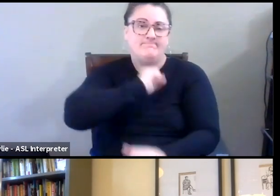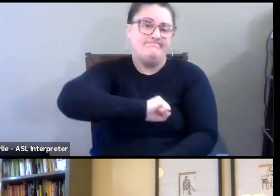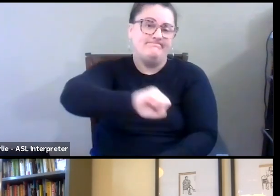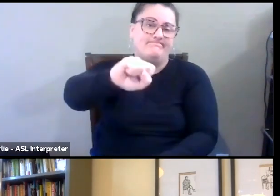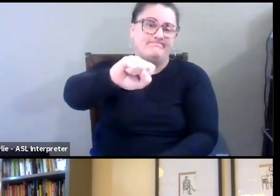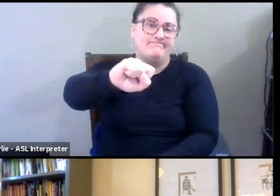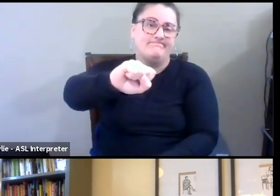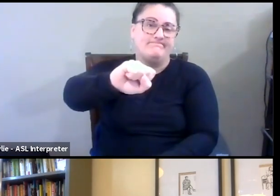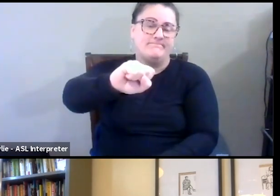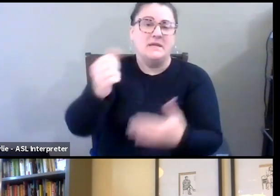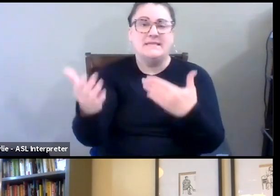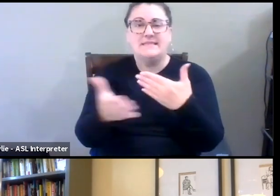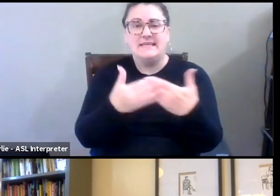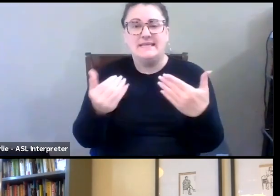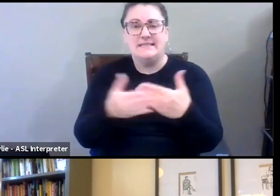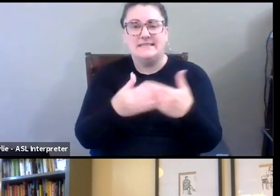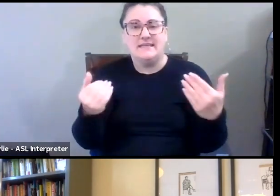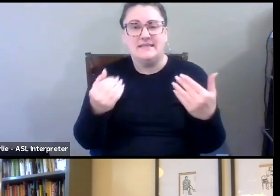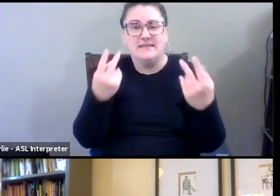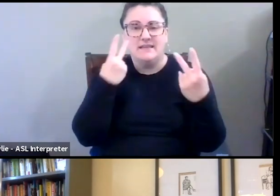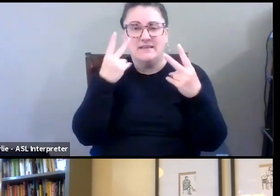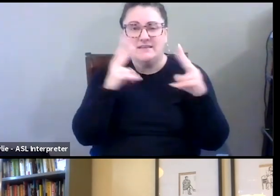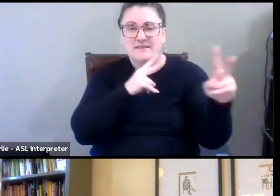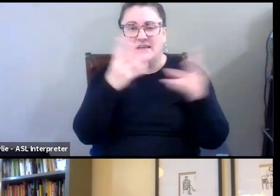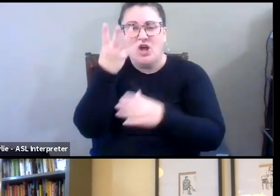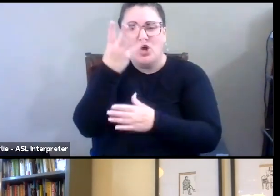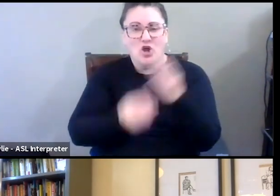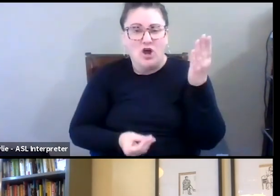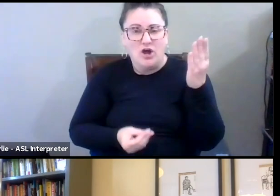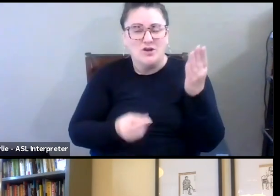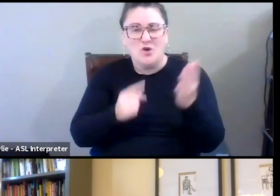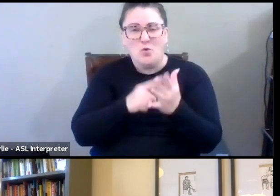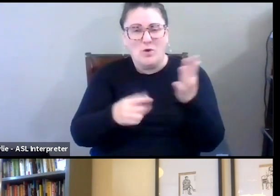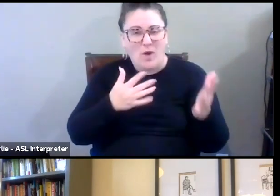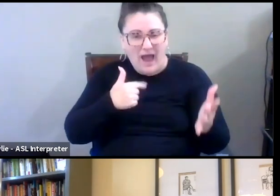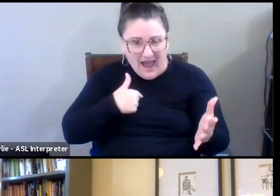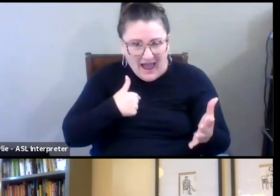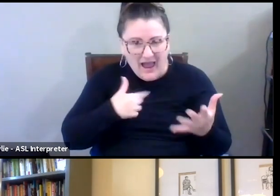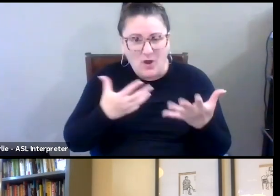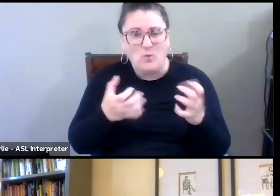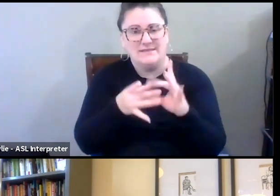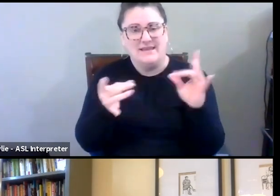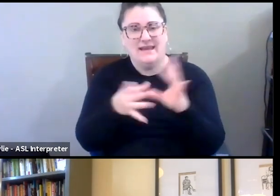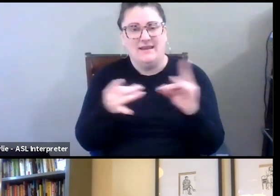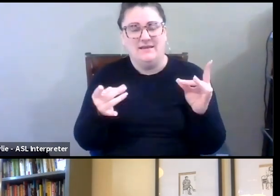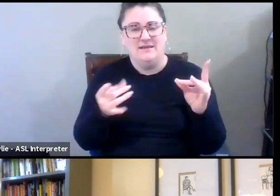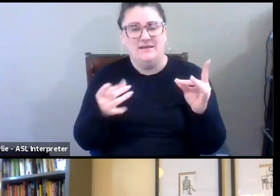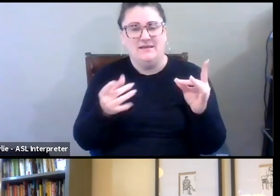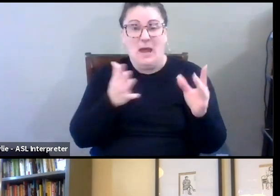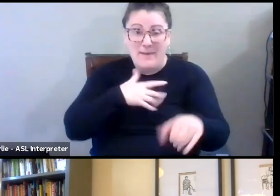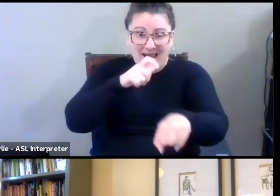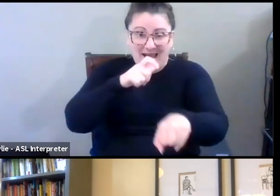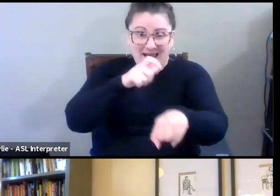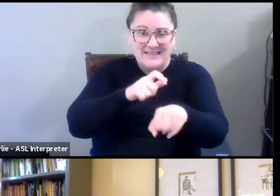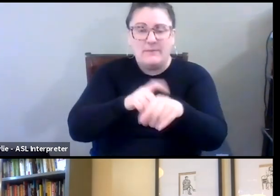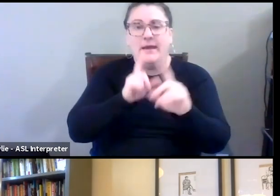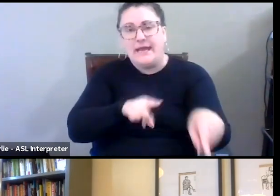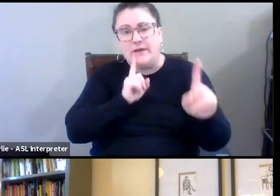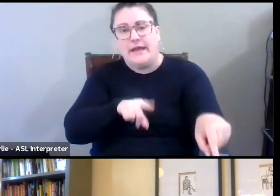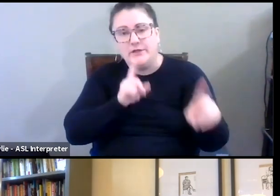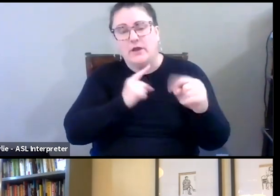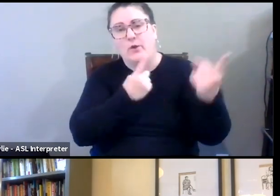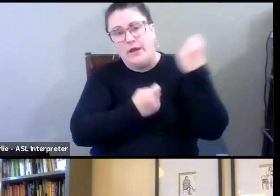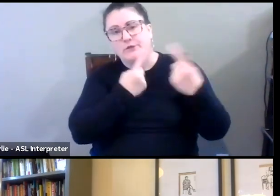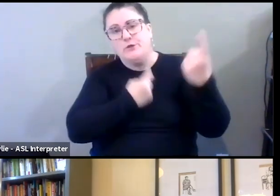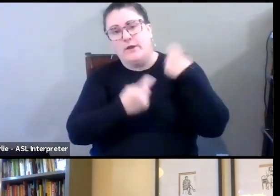very easy to lose sight of what it is you wanted to say, right? Like if you spend all your time answering the questions and